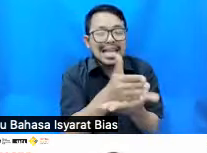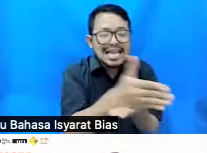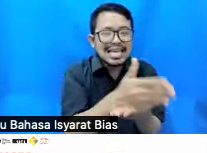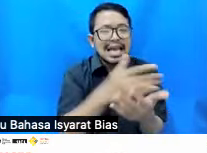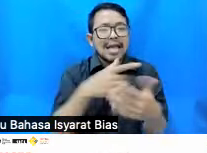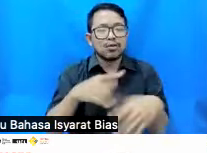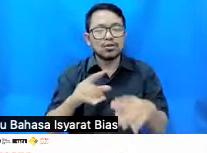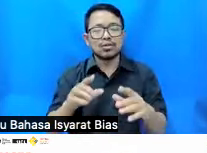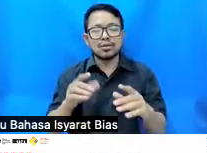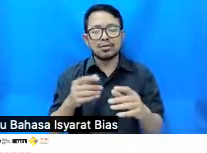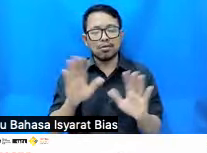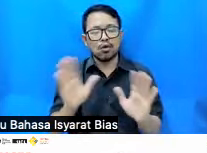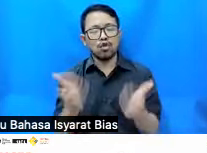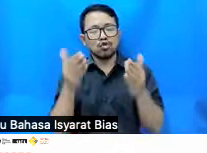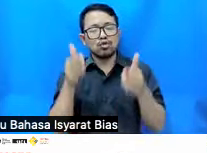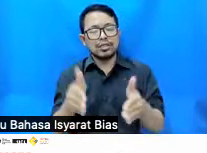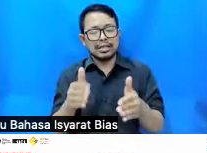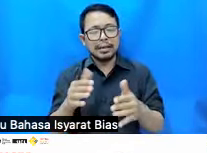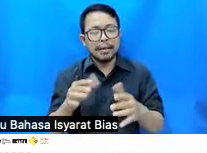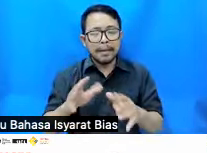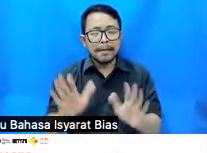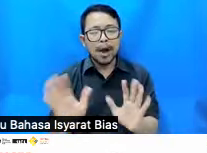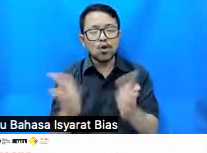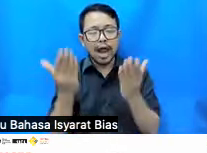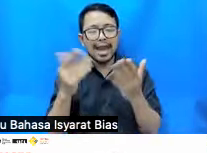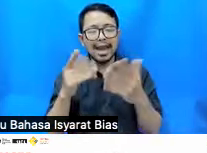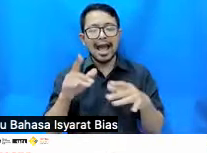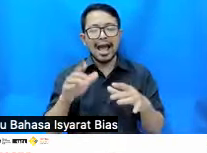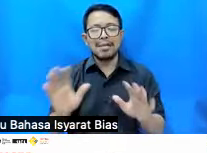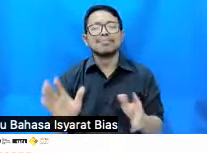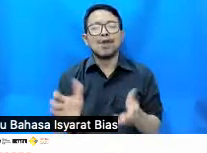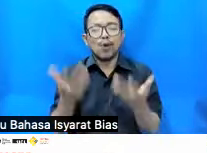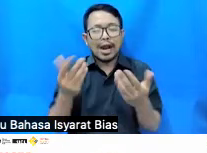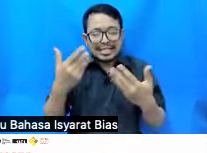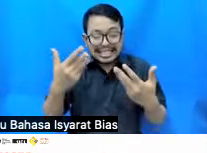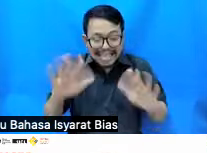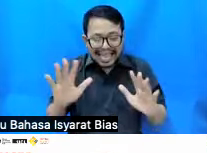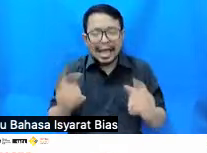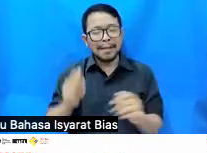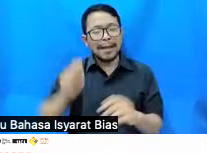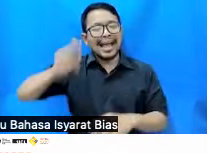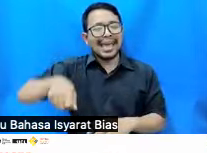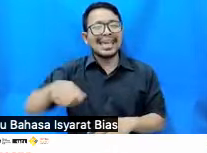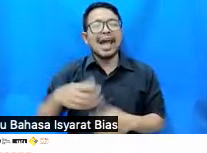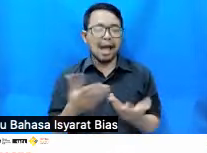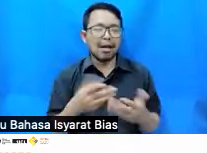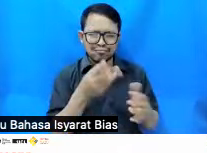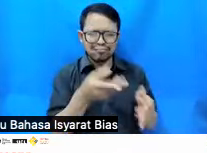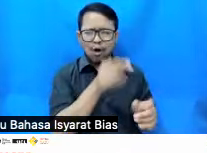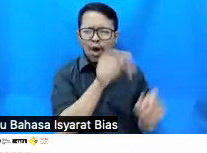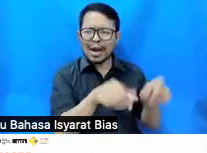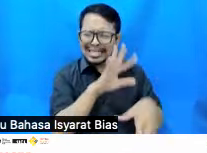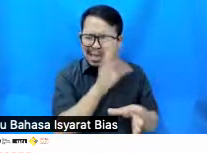building or infrastructure project. It's so important that persons with disabilities are included throughout this